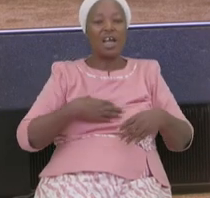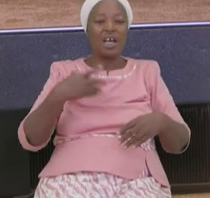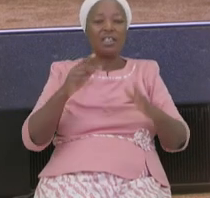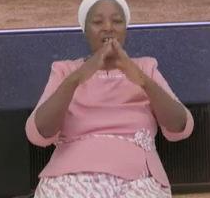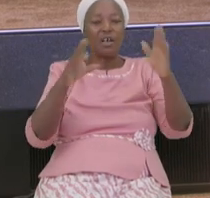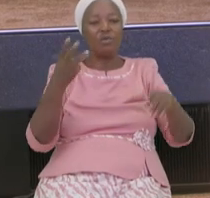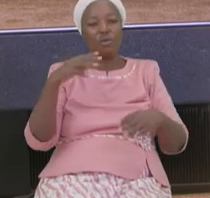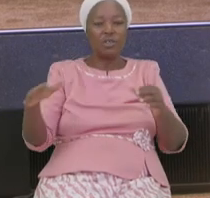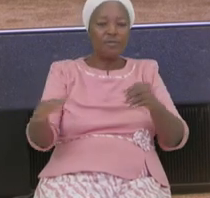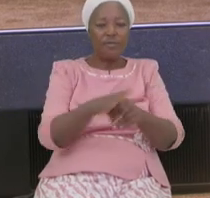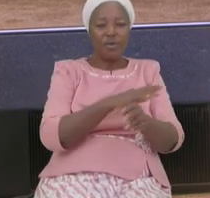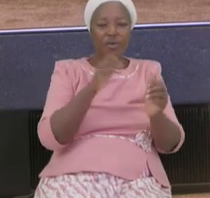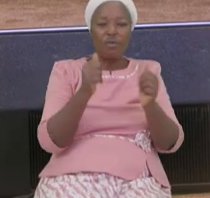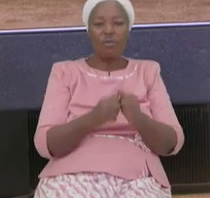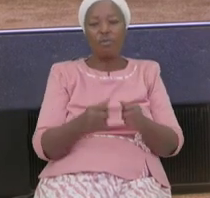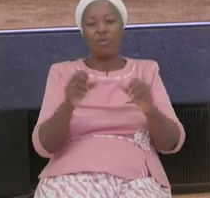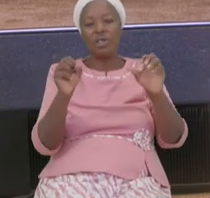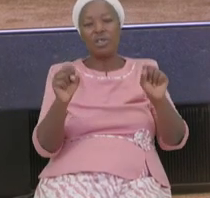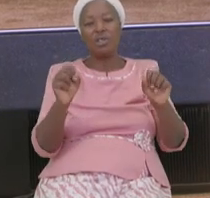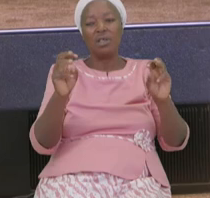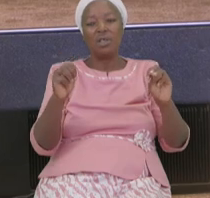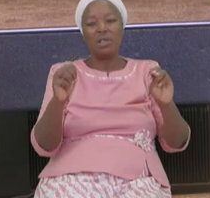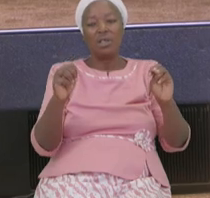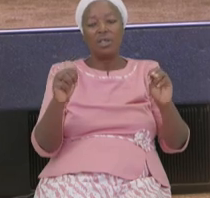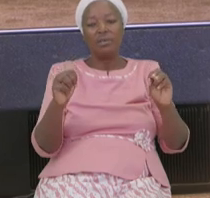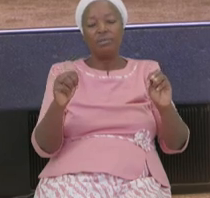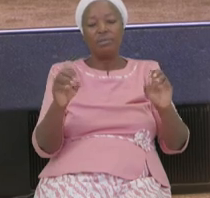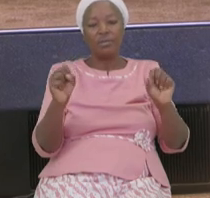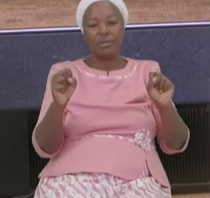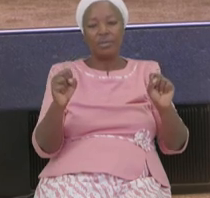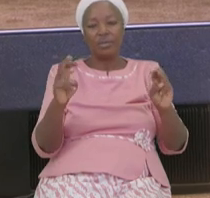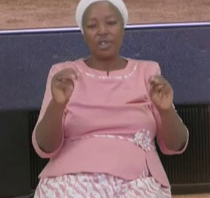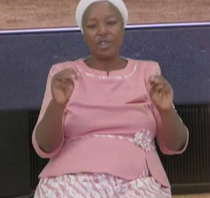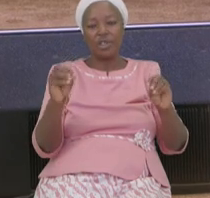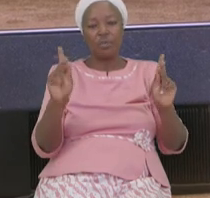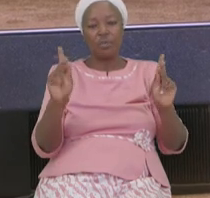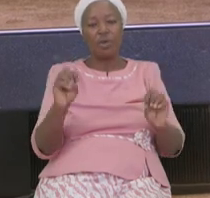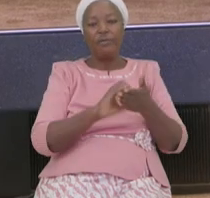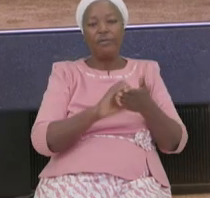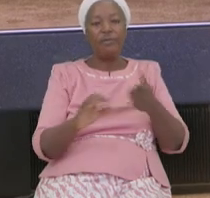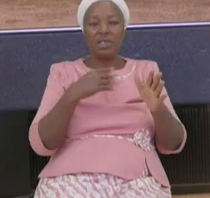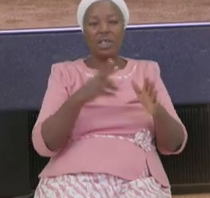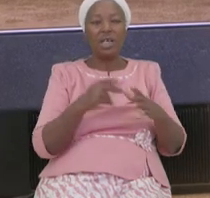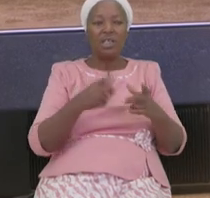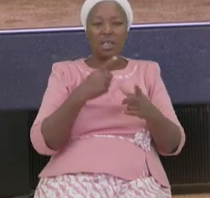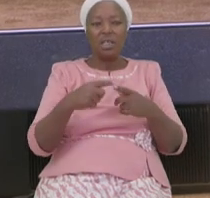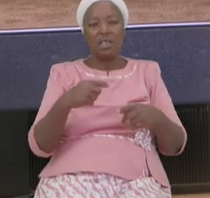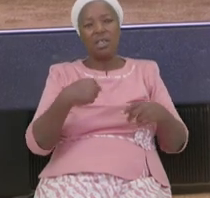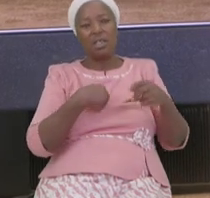was filled with smoke. Then in verse 5, here comes Isaiah, and then said, I, woe is me,